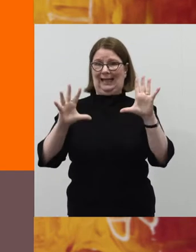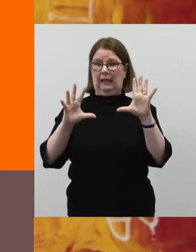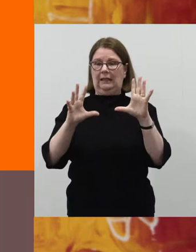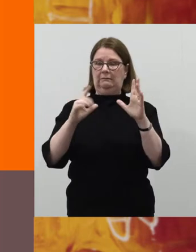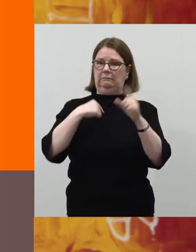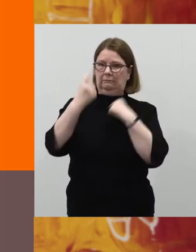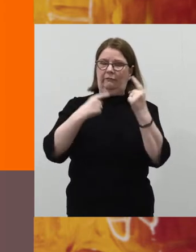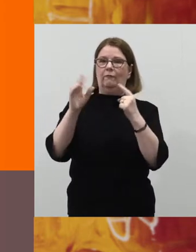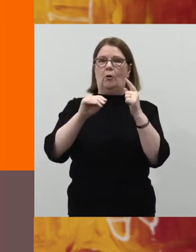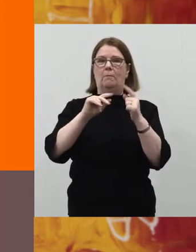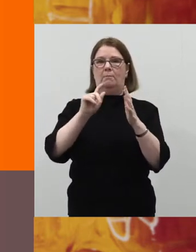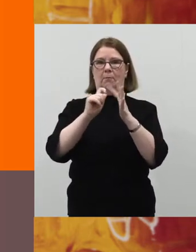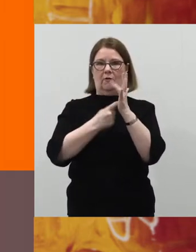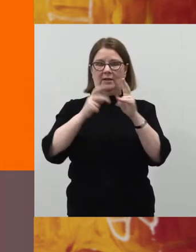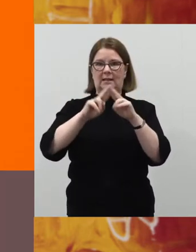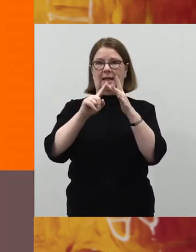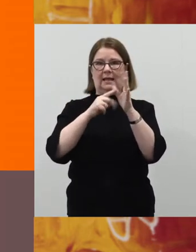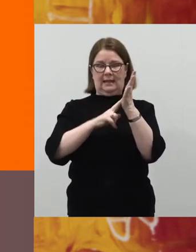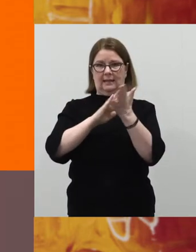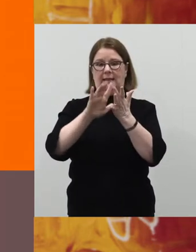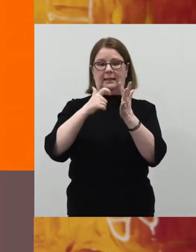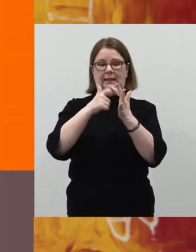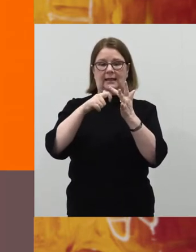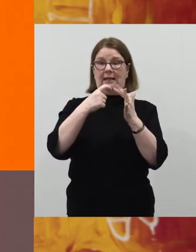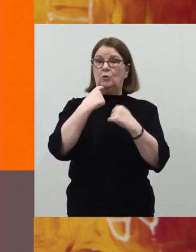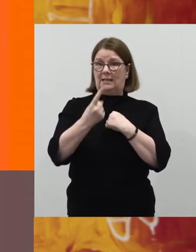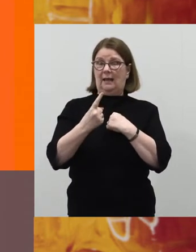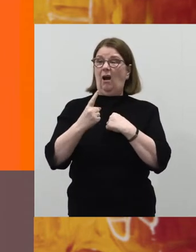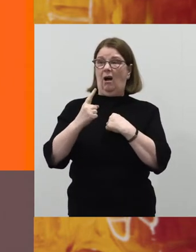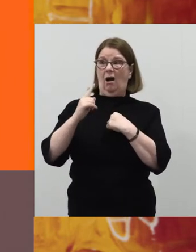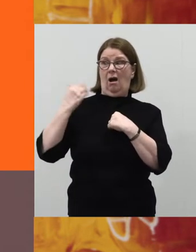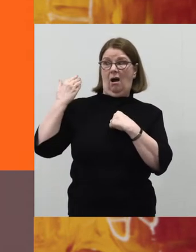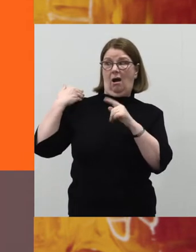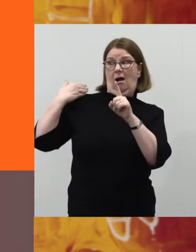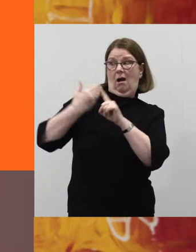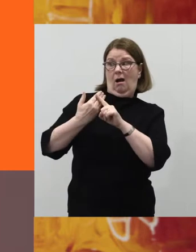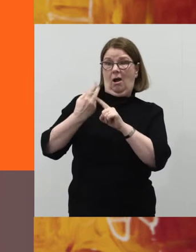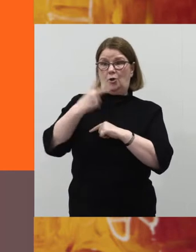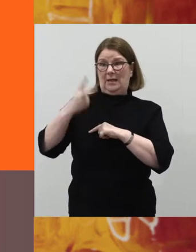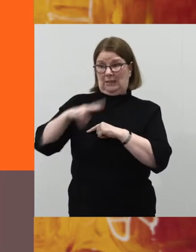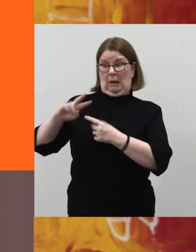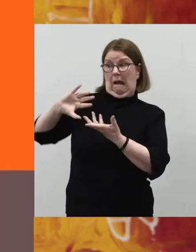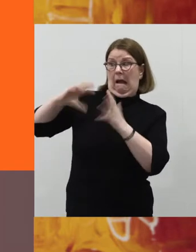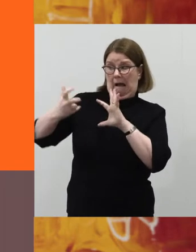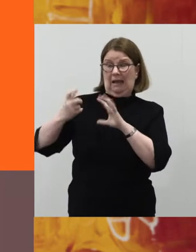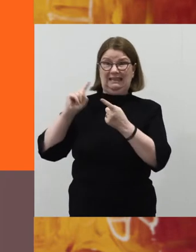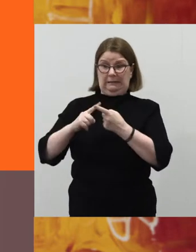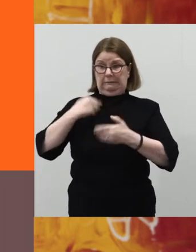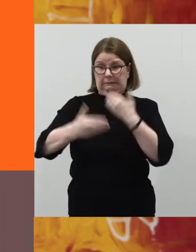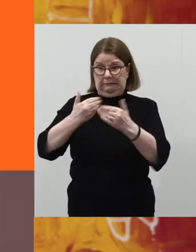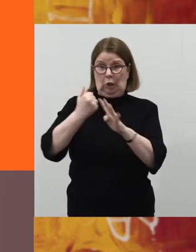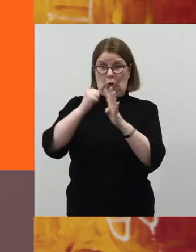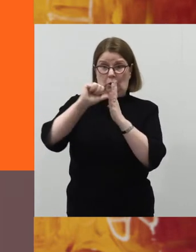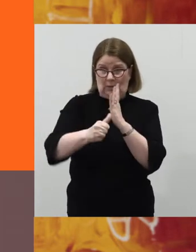while also providing a model of practice for the wider community. This is the premise of the Frame of Mind